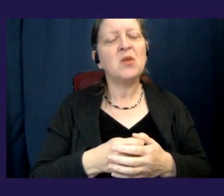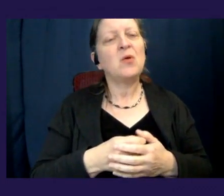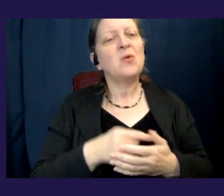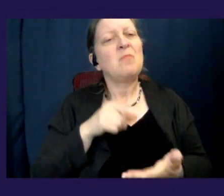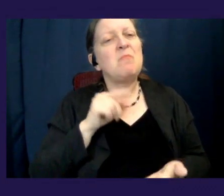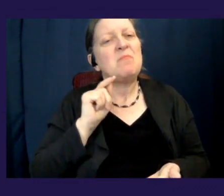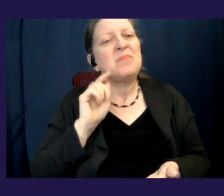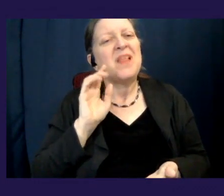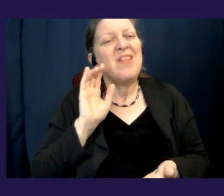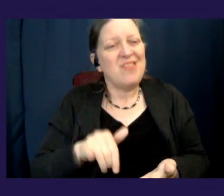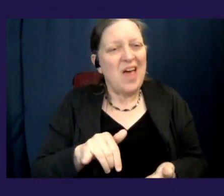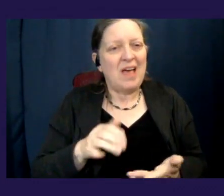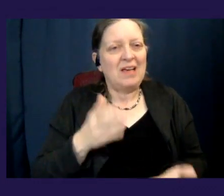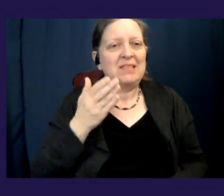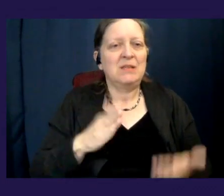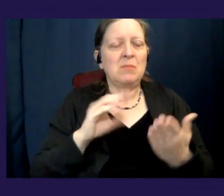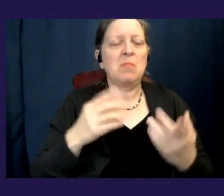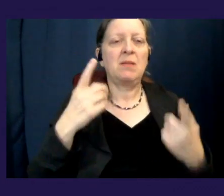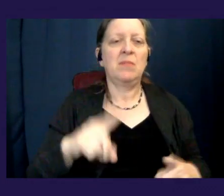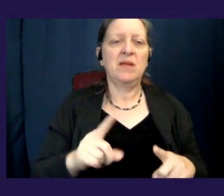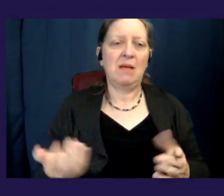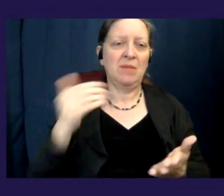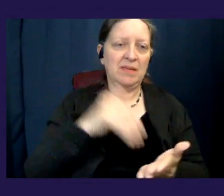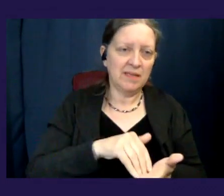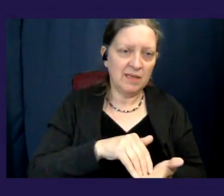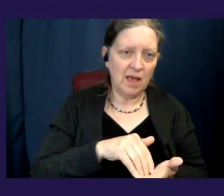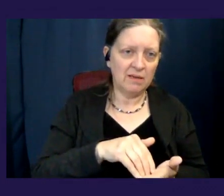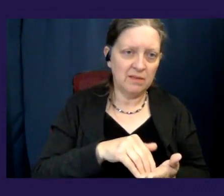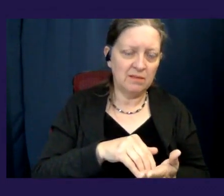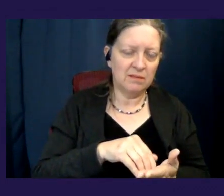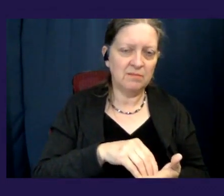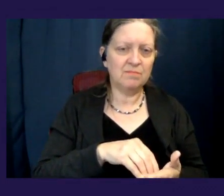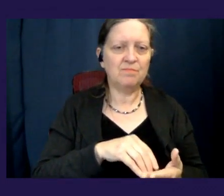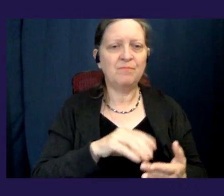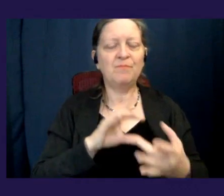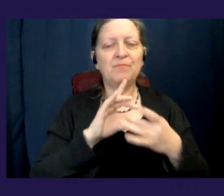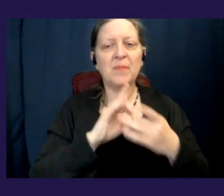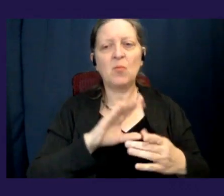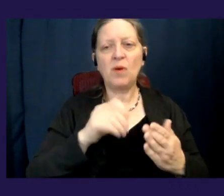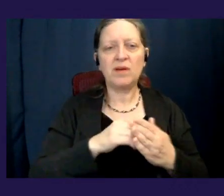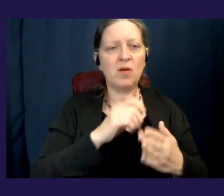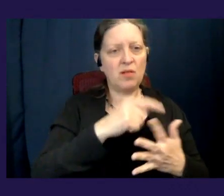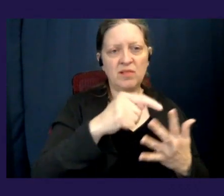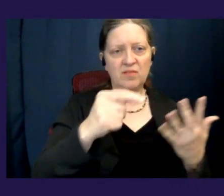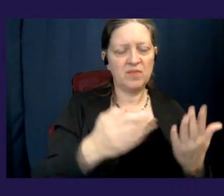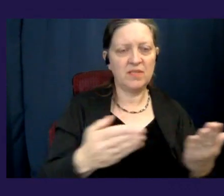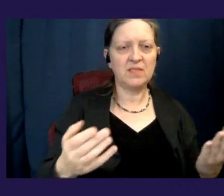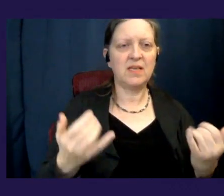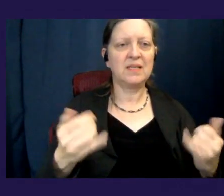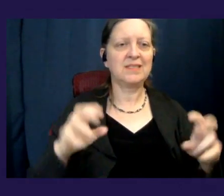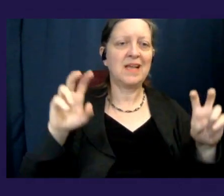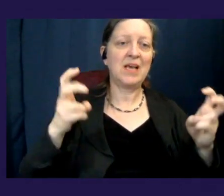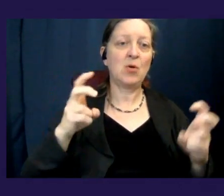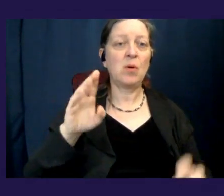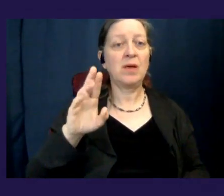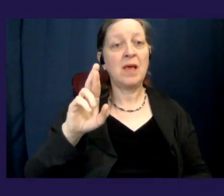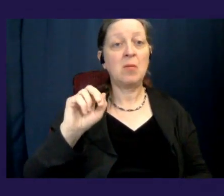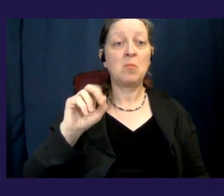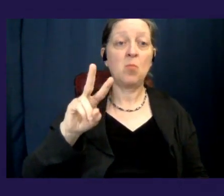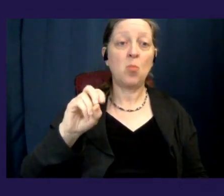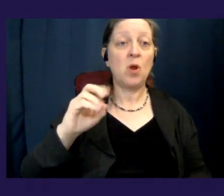going across all of these things as well. It is a brave new world of information consumption